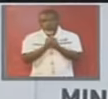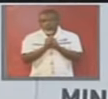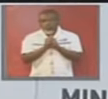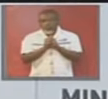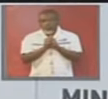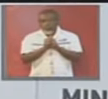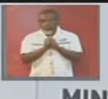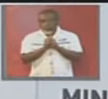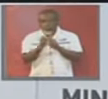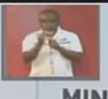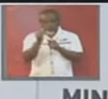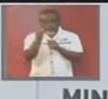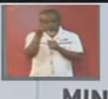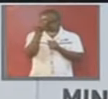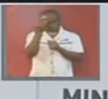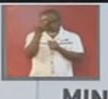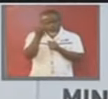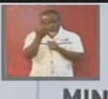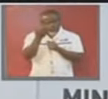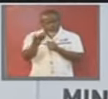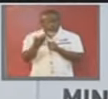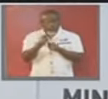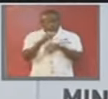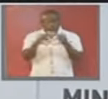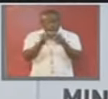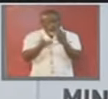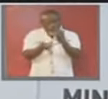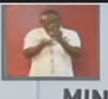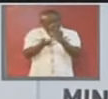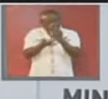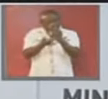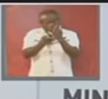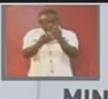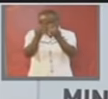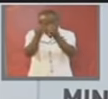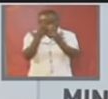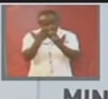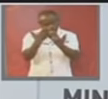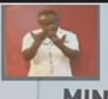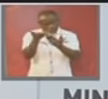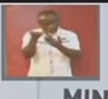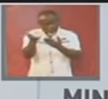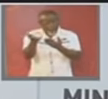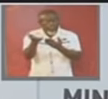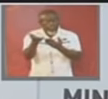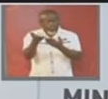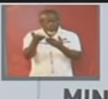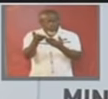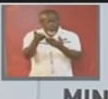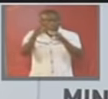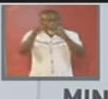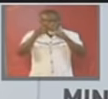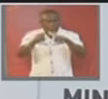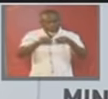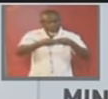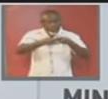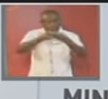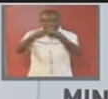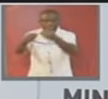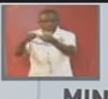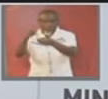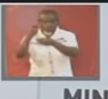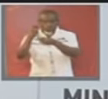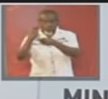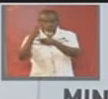because this information has to be given to WHO and PAHO as part of the review and the assessment of the